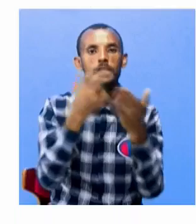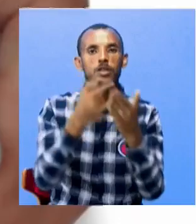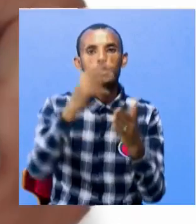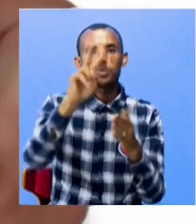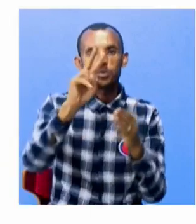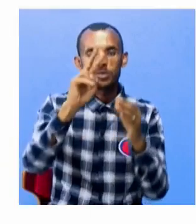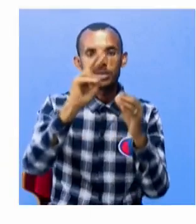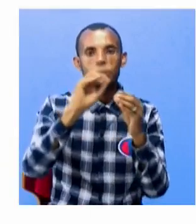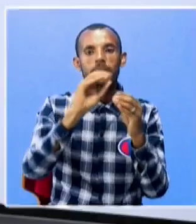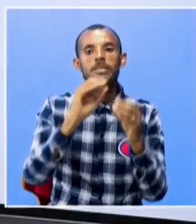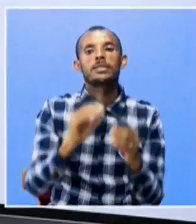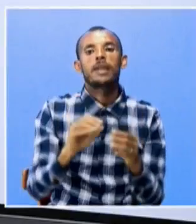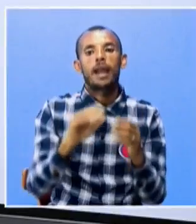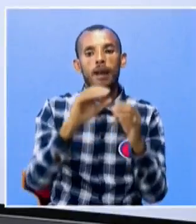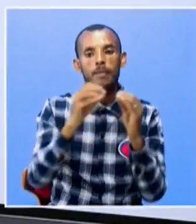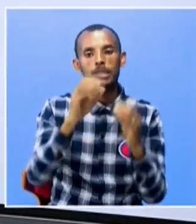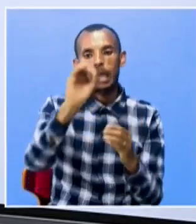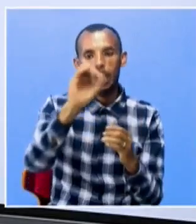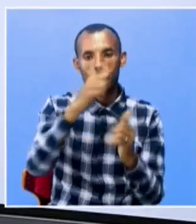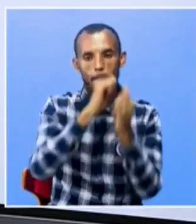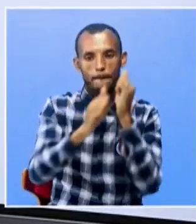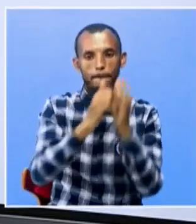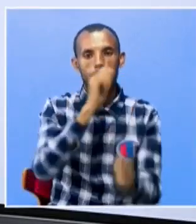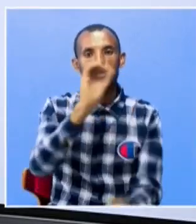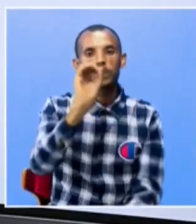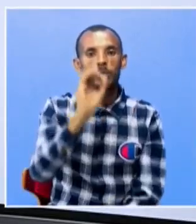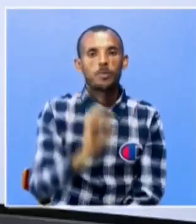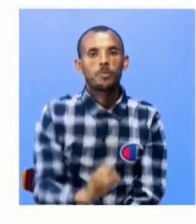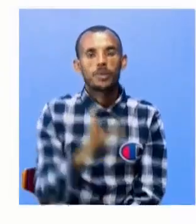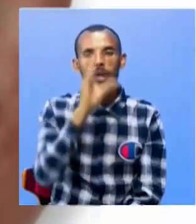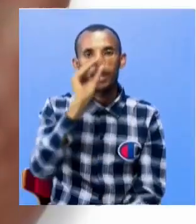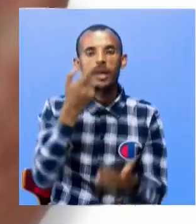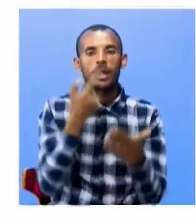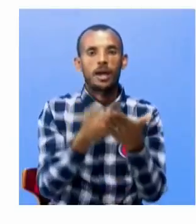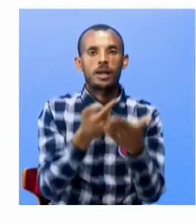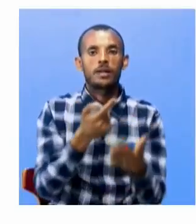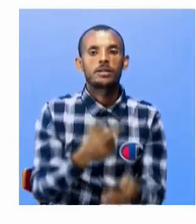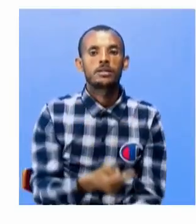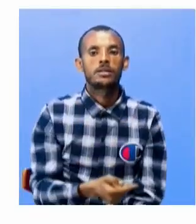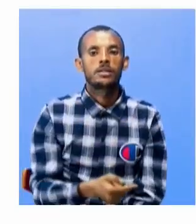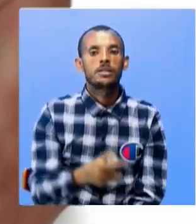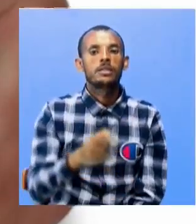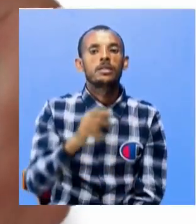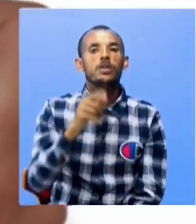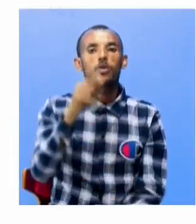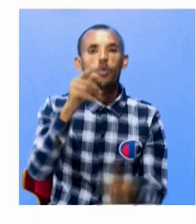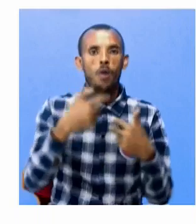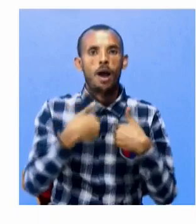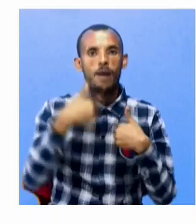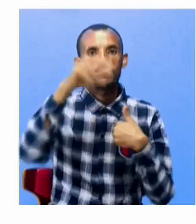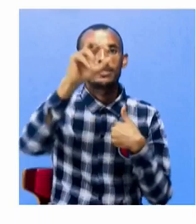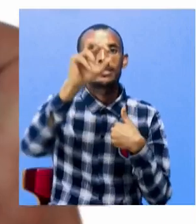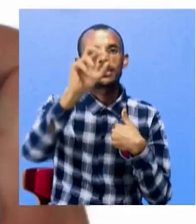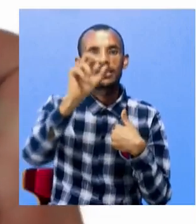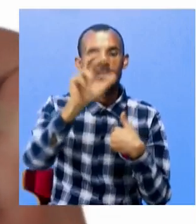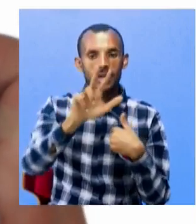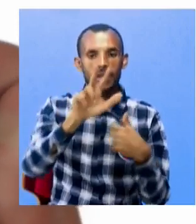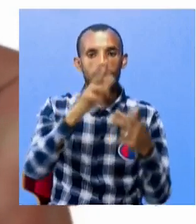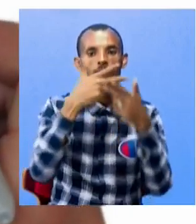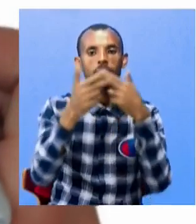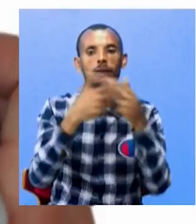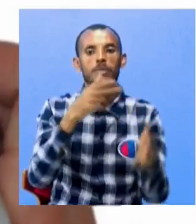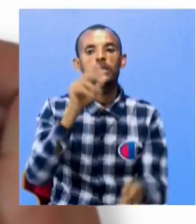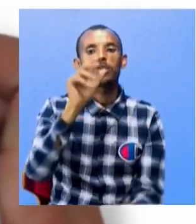10, or you can cancel 0 by 0. Again here. So you have 3 times 12. You